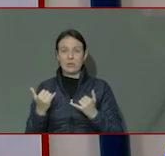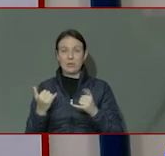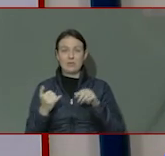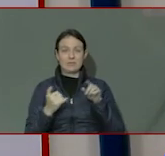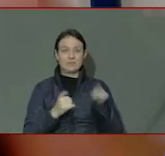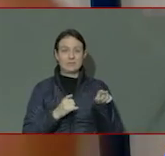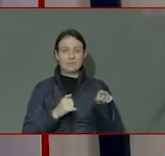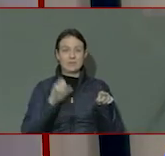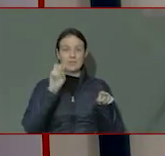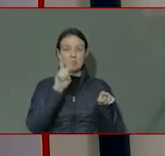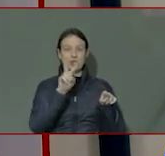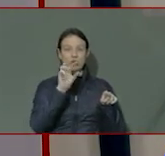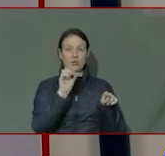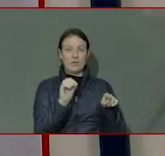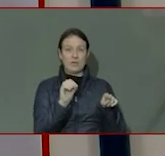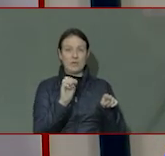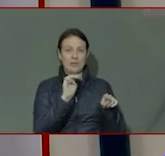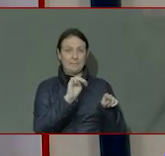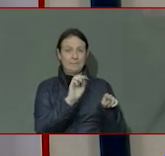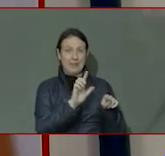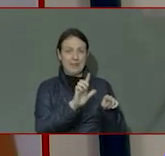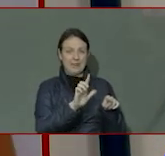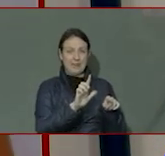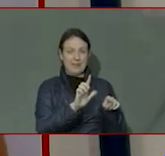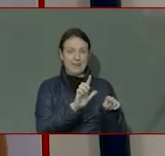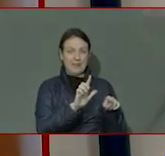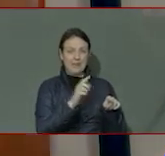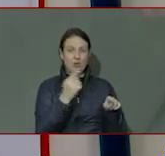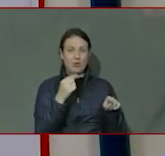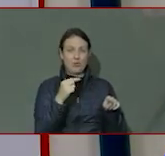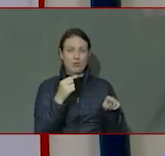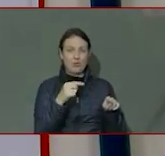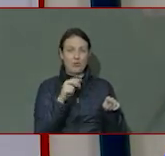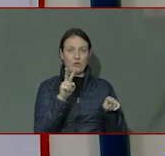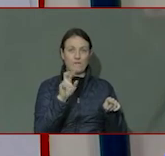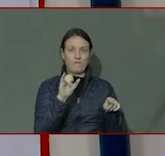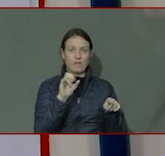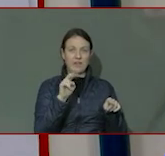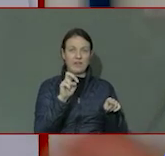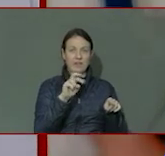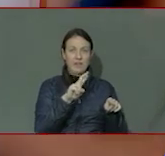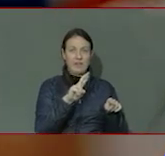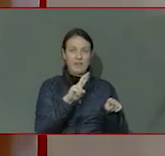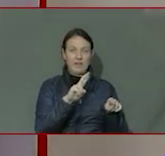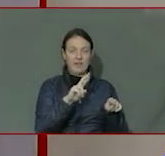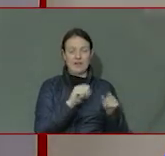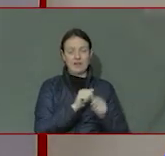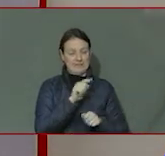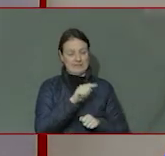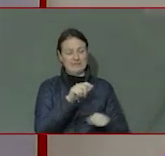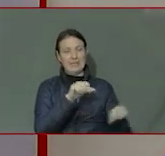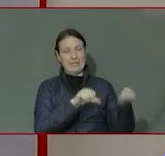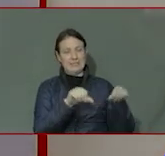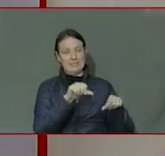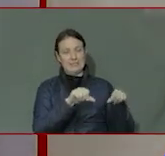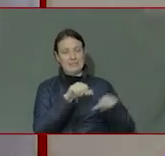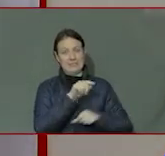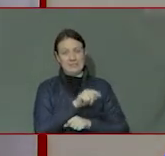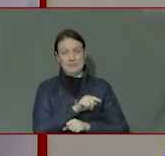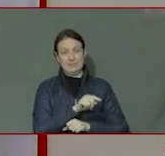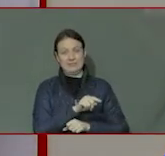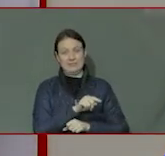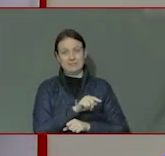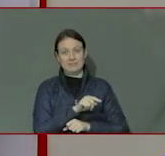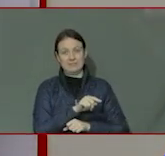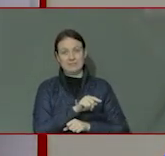neutralize 20 milliliters of the vinegar. The vinegar is the acid. And